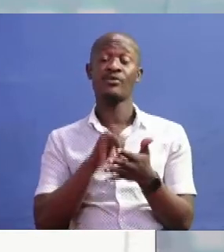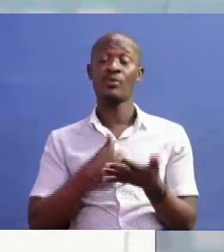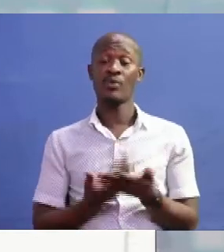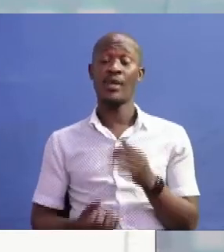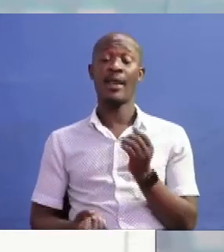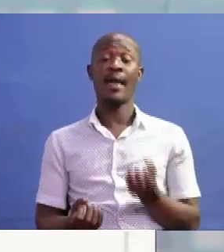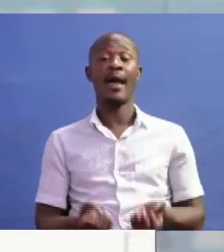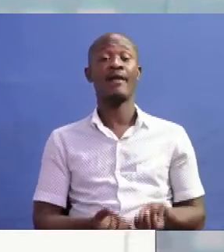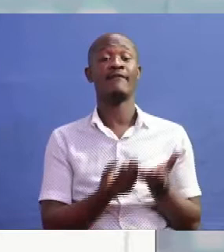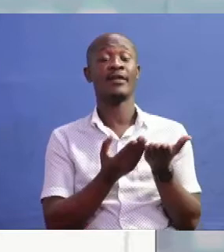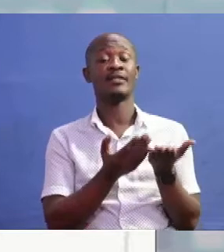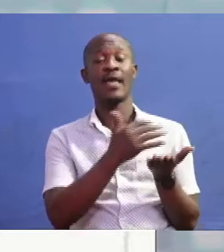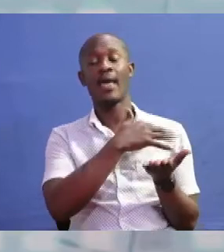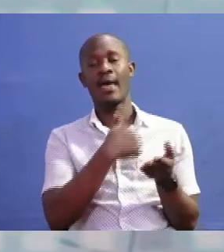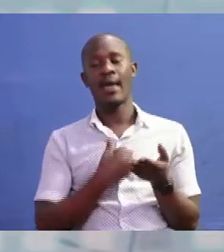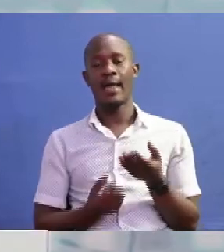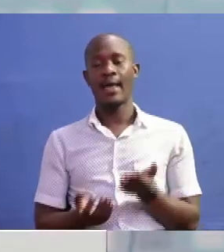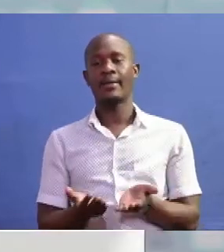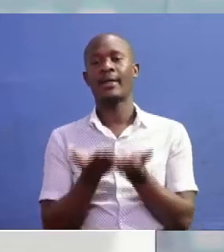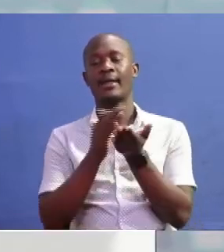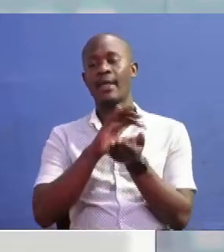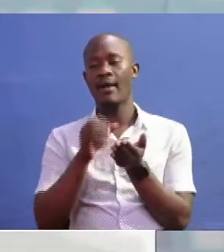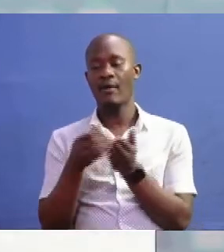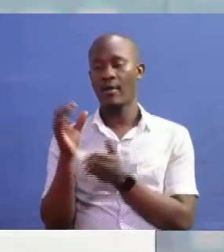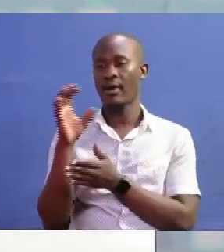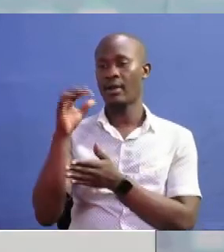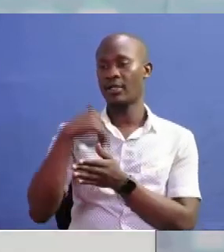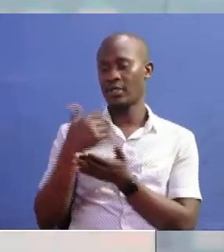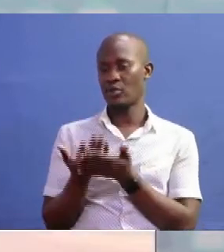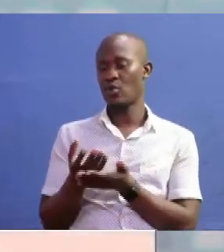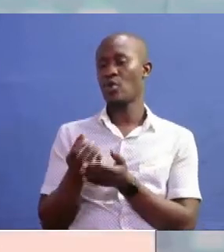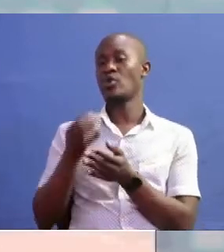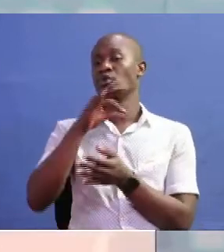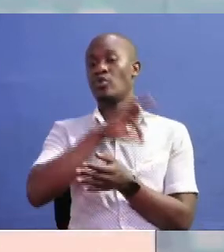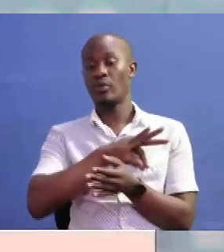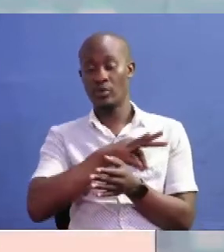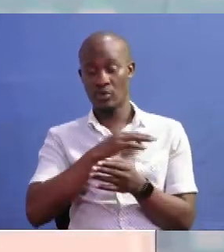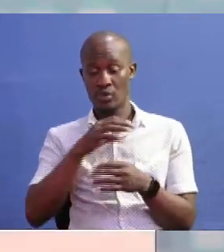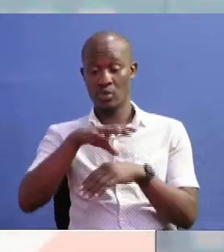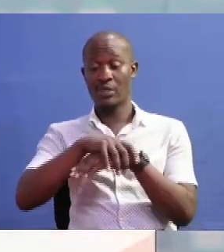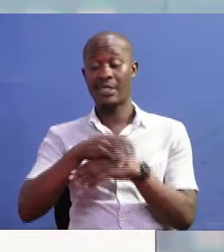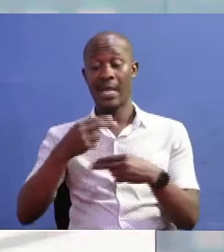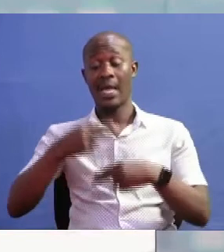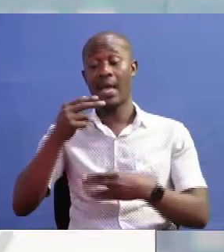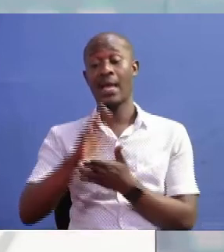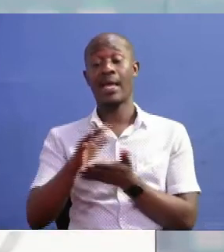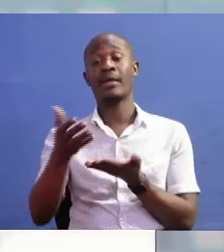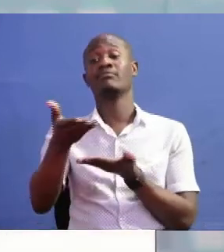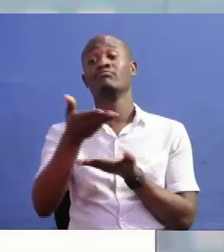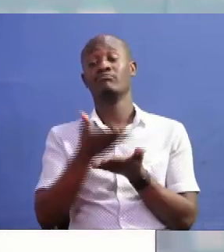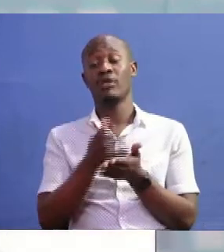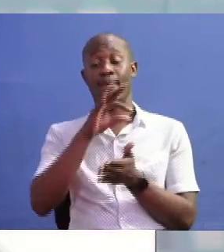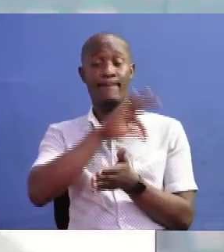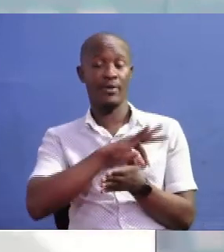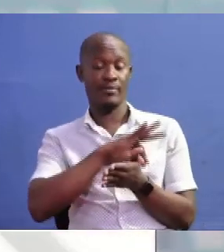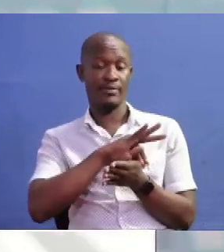encourage our investors to invest in opportunities where you're getting a higher return than the inflation rate, an investment that is